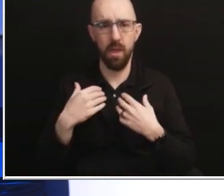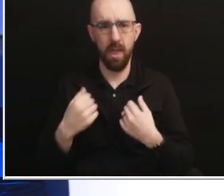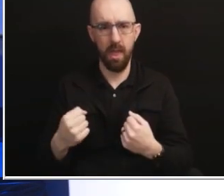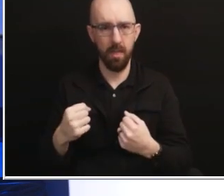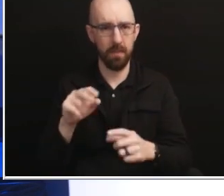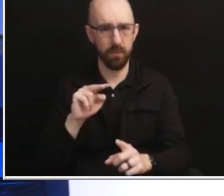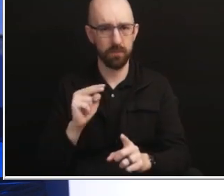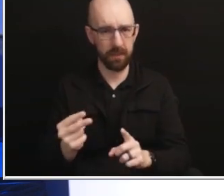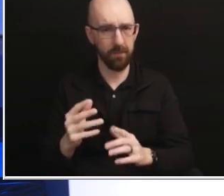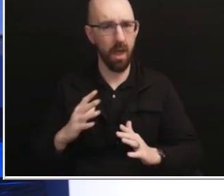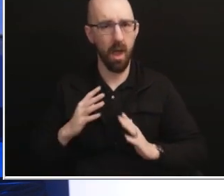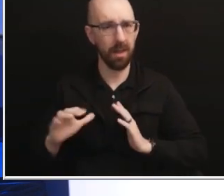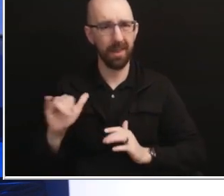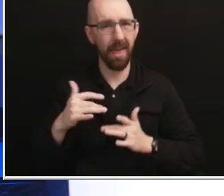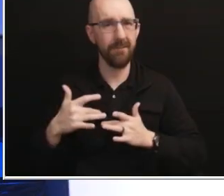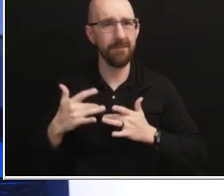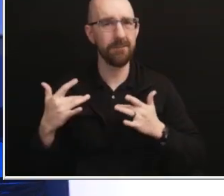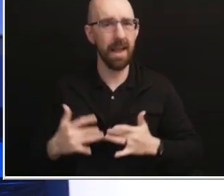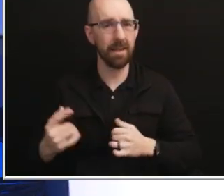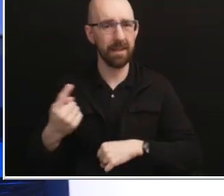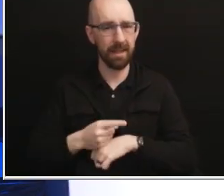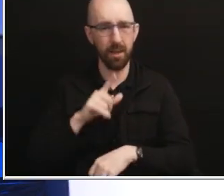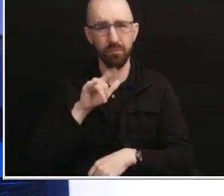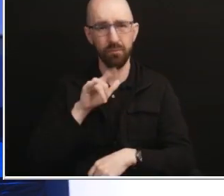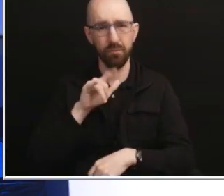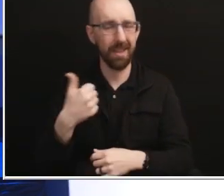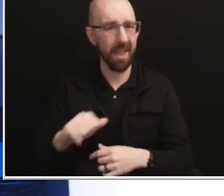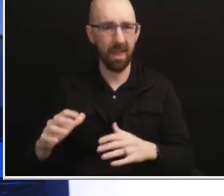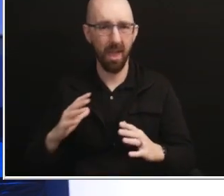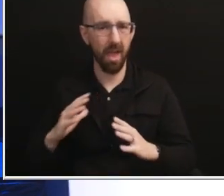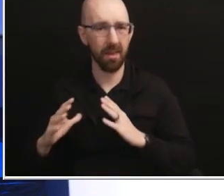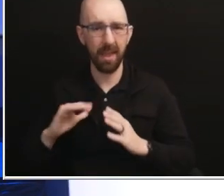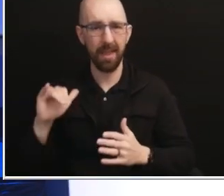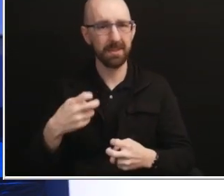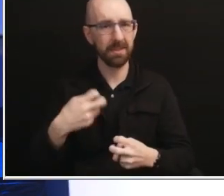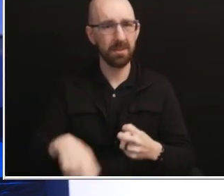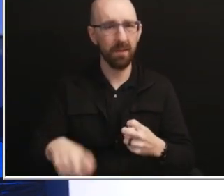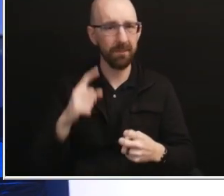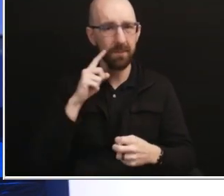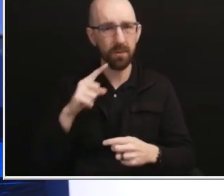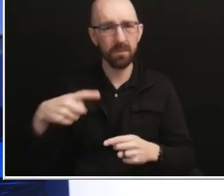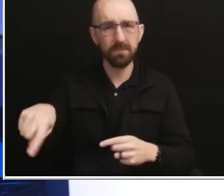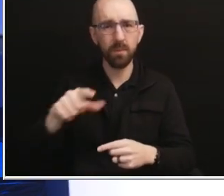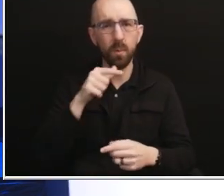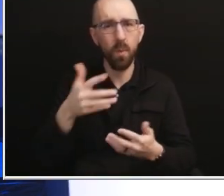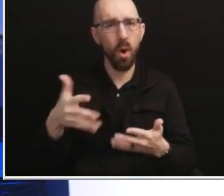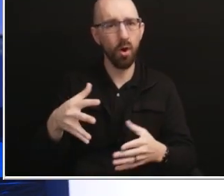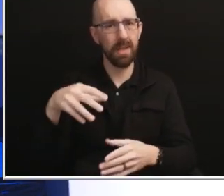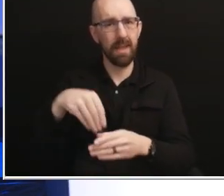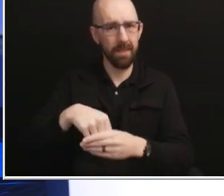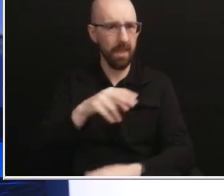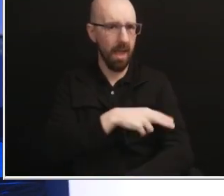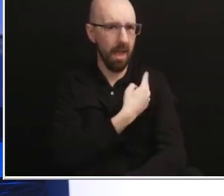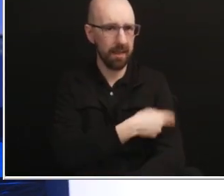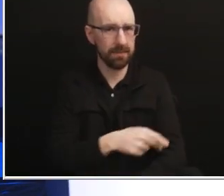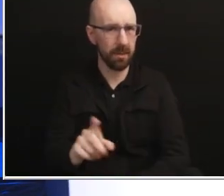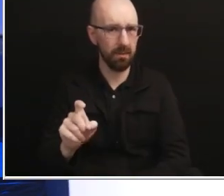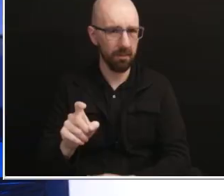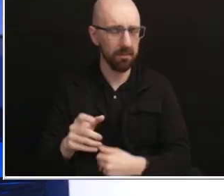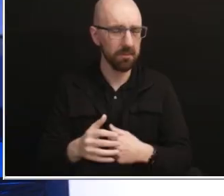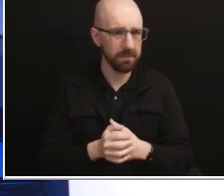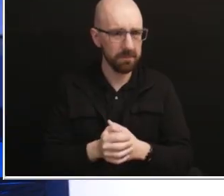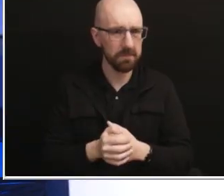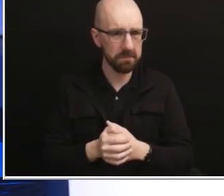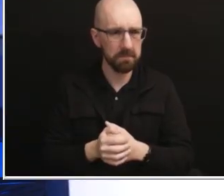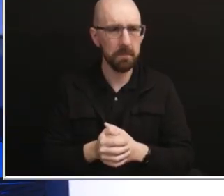like Valentine's Day, really any holiday, are they tougher for people who are already suffering or possibly in the